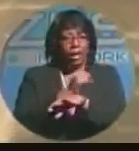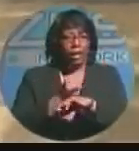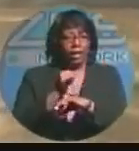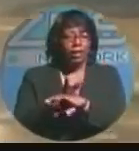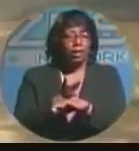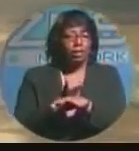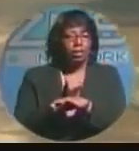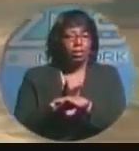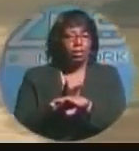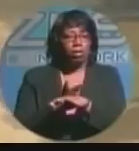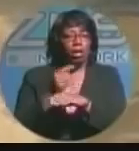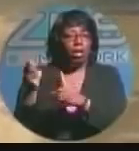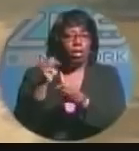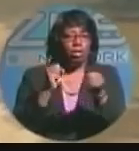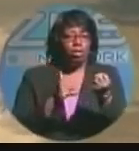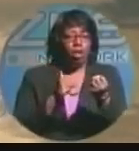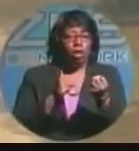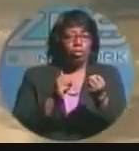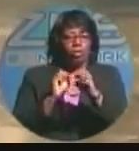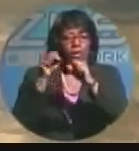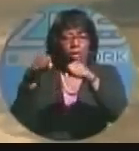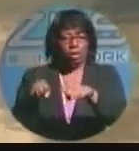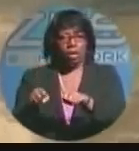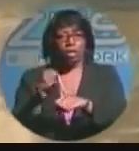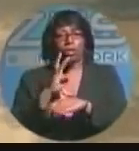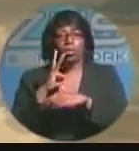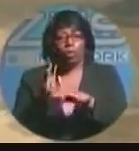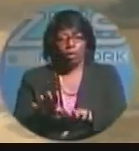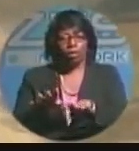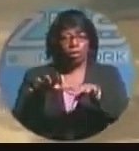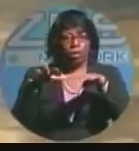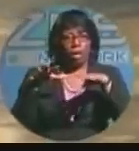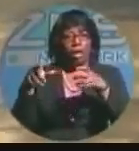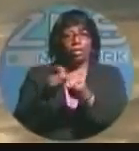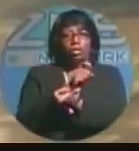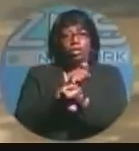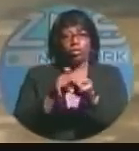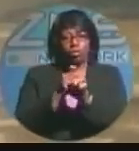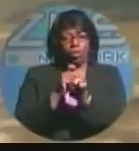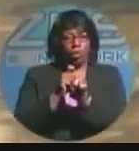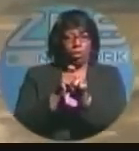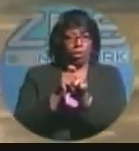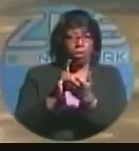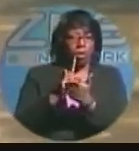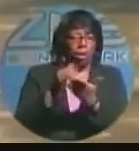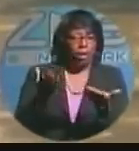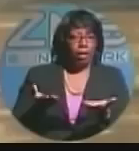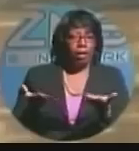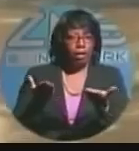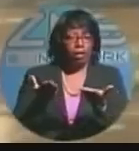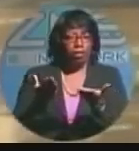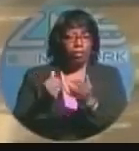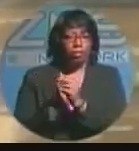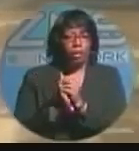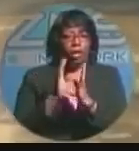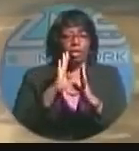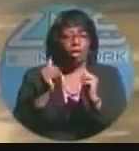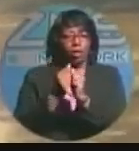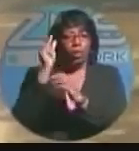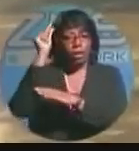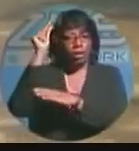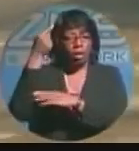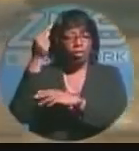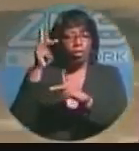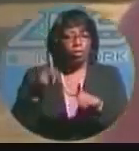Hurricane Irene, the storm surge has actually destroyed the thoroughfare once again here in Cat Island during the wake of Hurricane Sandy. Now I've been talking with government